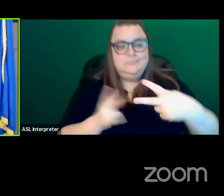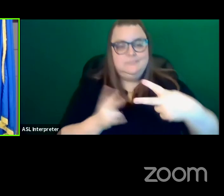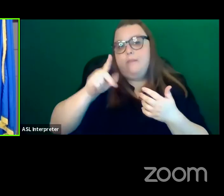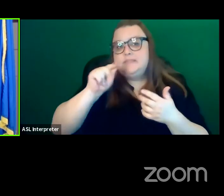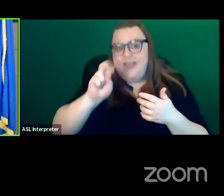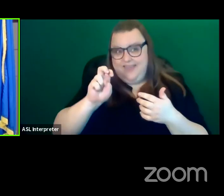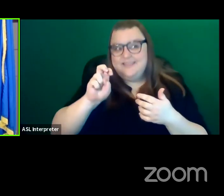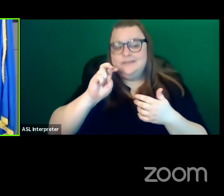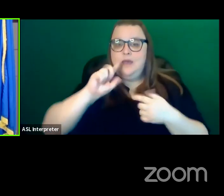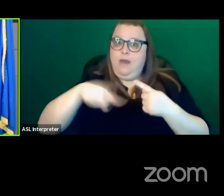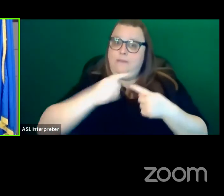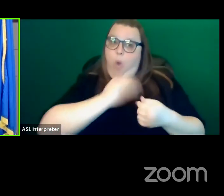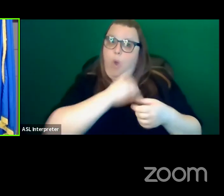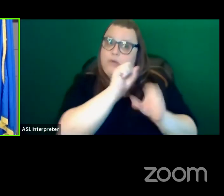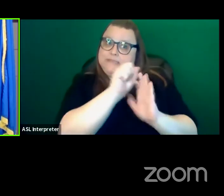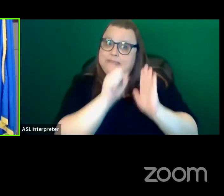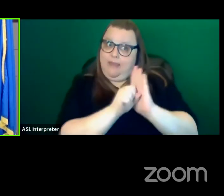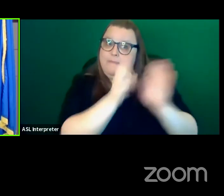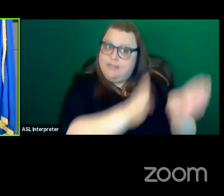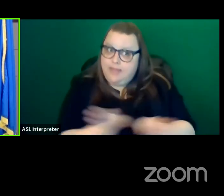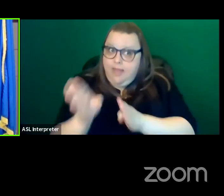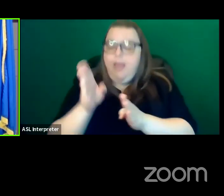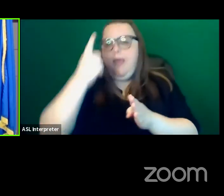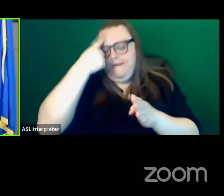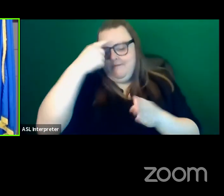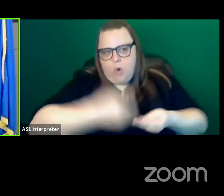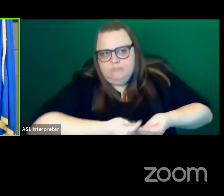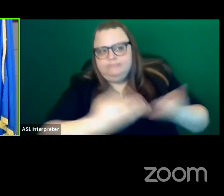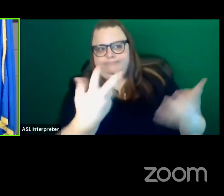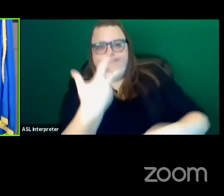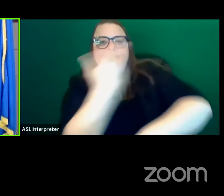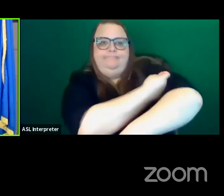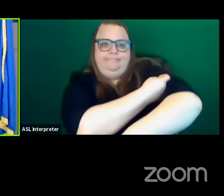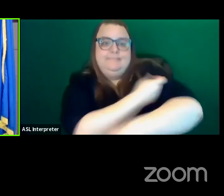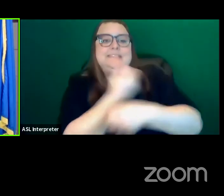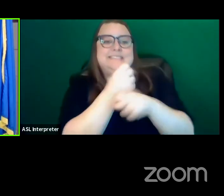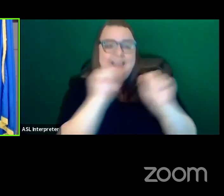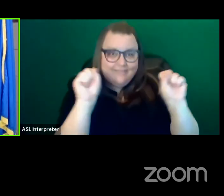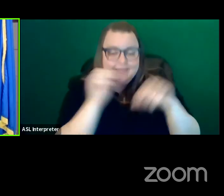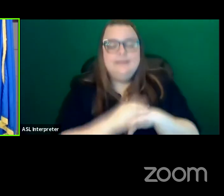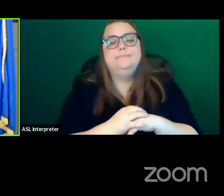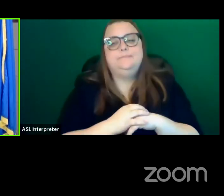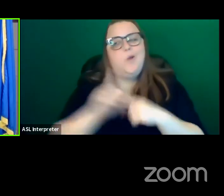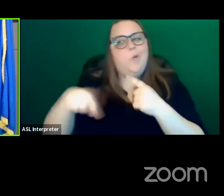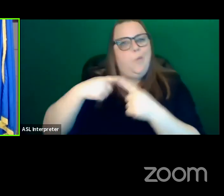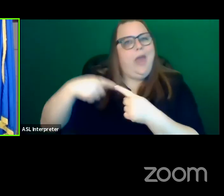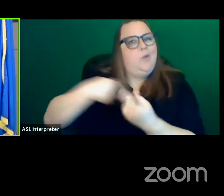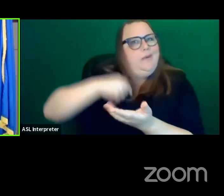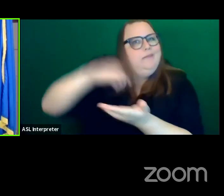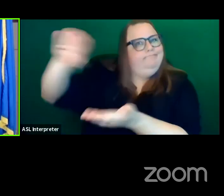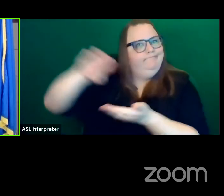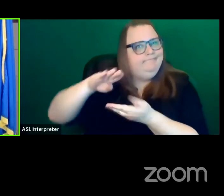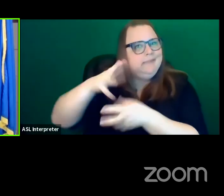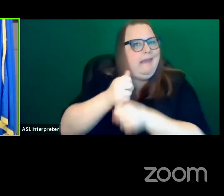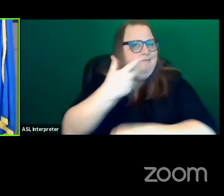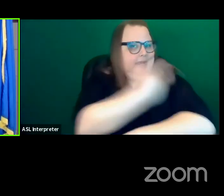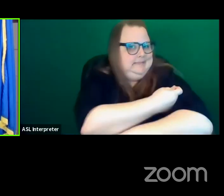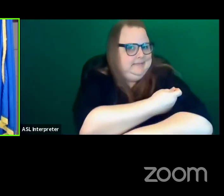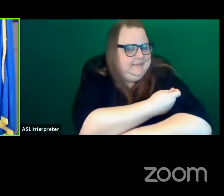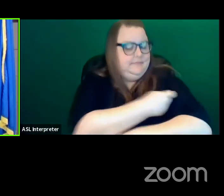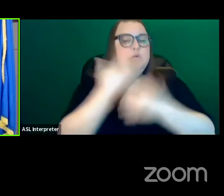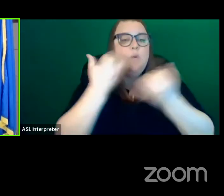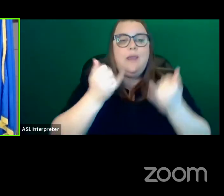for the distribution and administration of a safe vaccine as supplies become available. With that, I will now turn